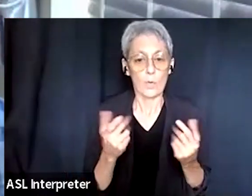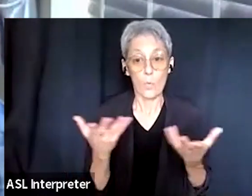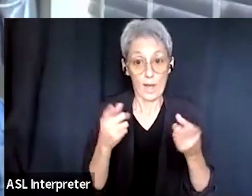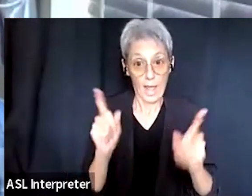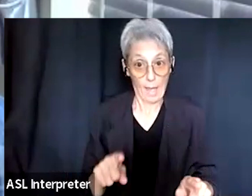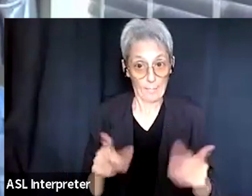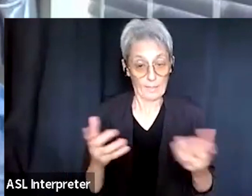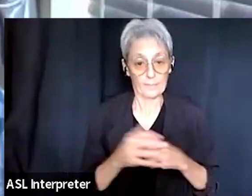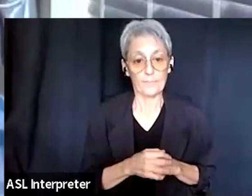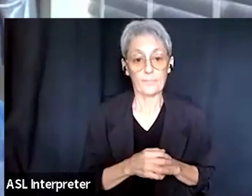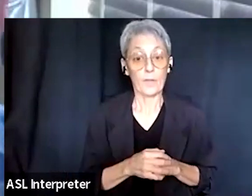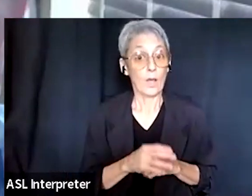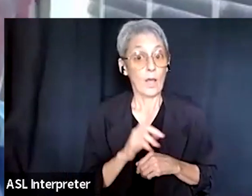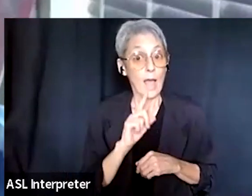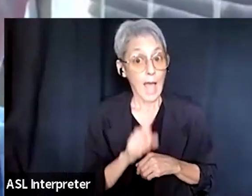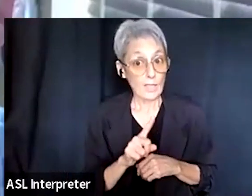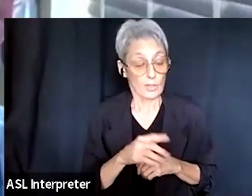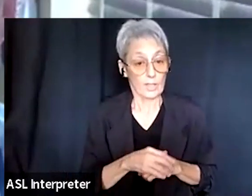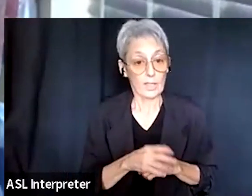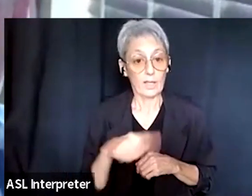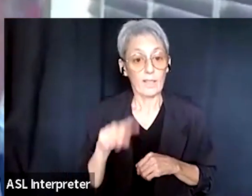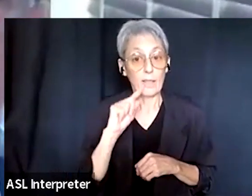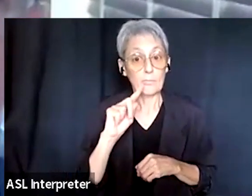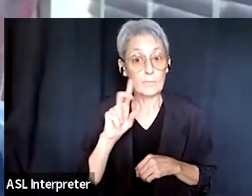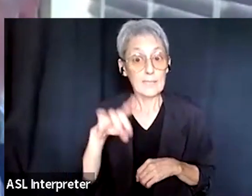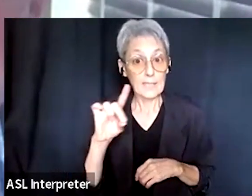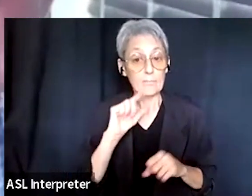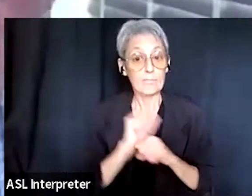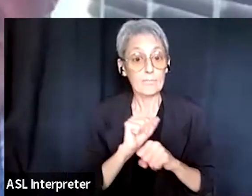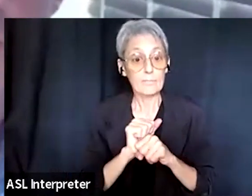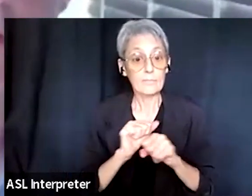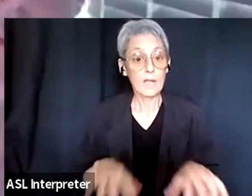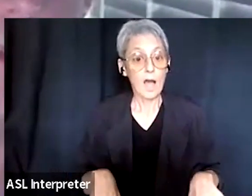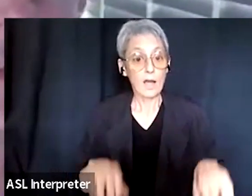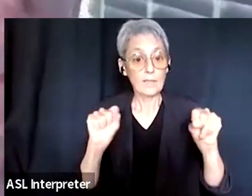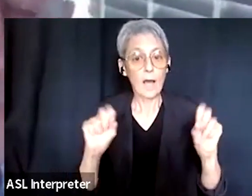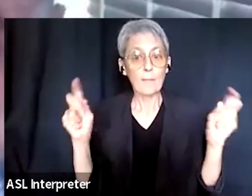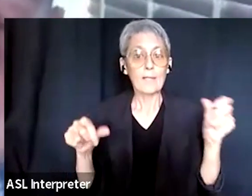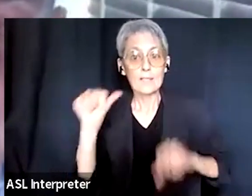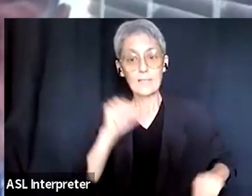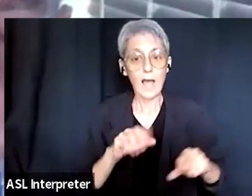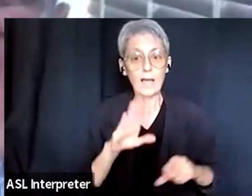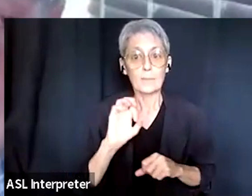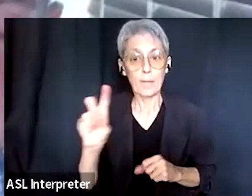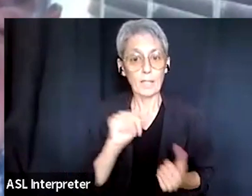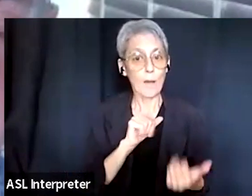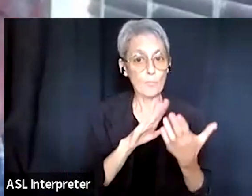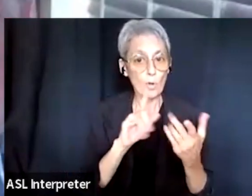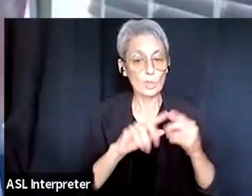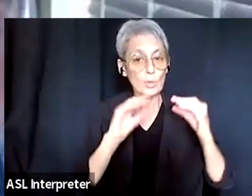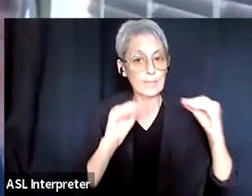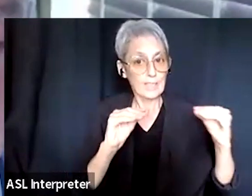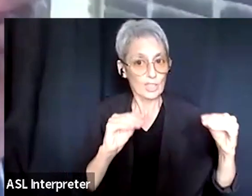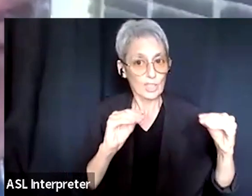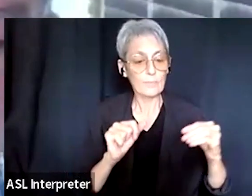Well, actually, they really did adopt what some people call science-based approaches to teaching. Unfortunately,